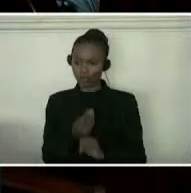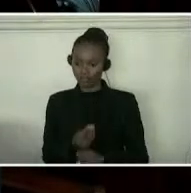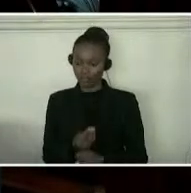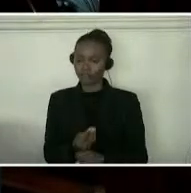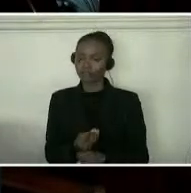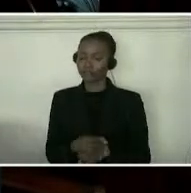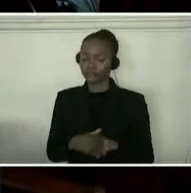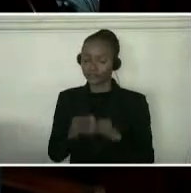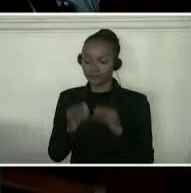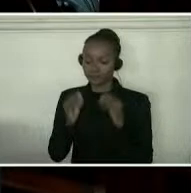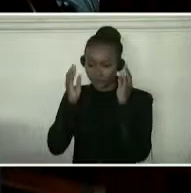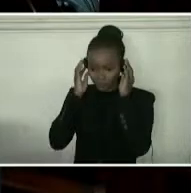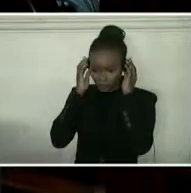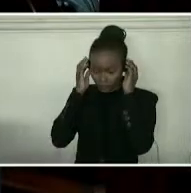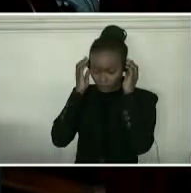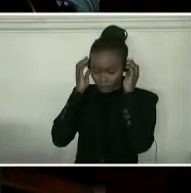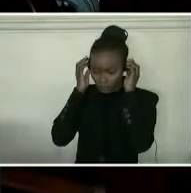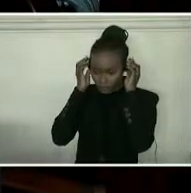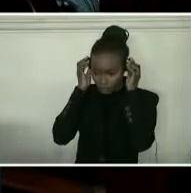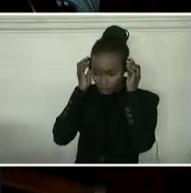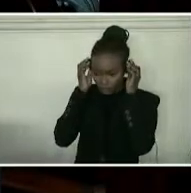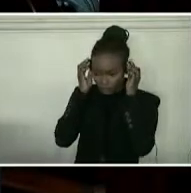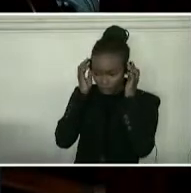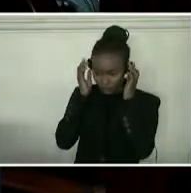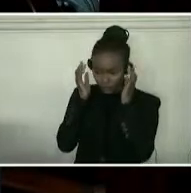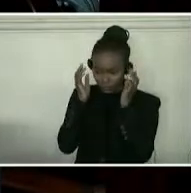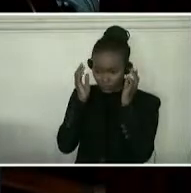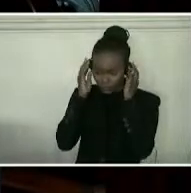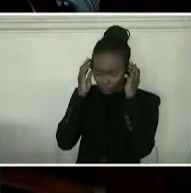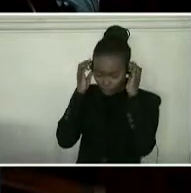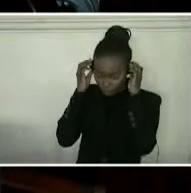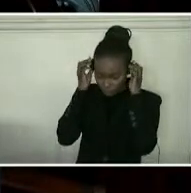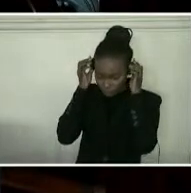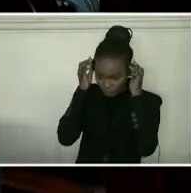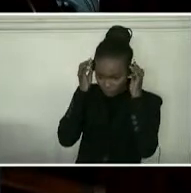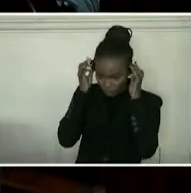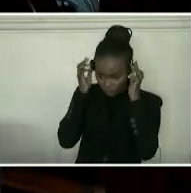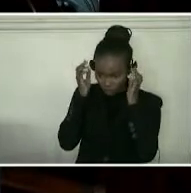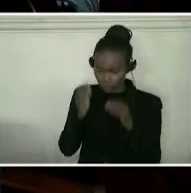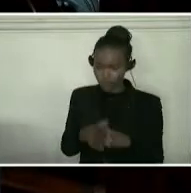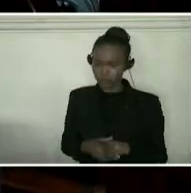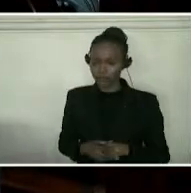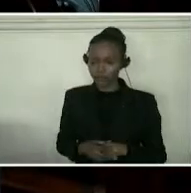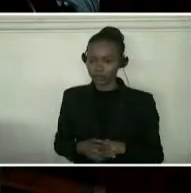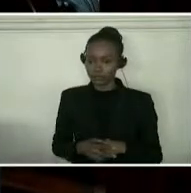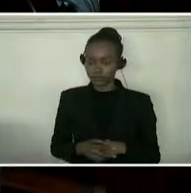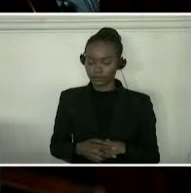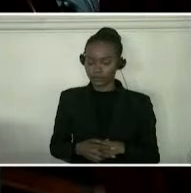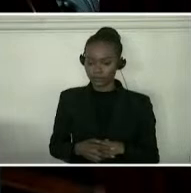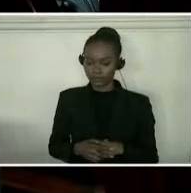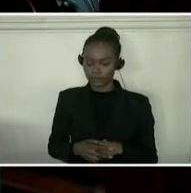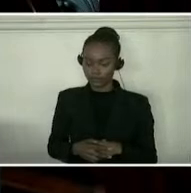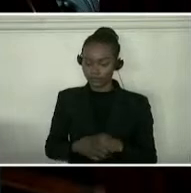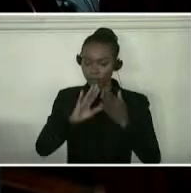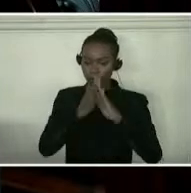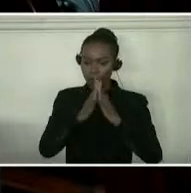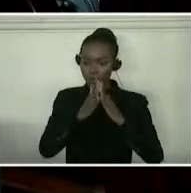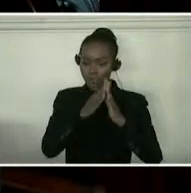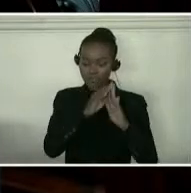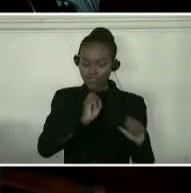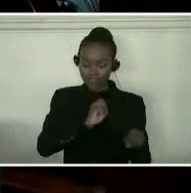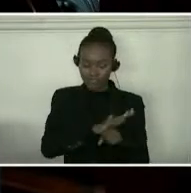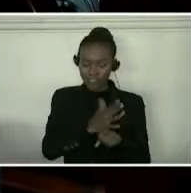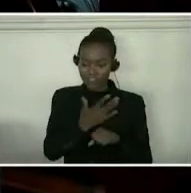to our affected communities and our k-10 legislature led by our